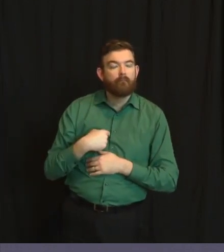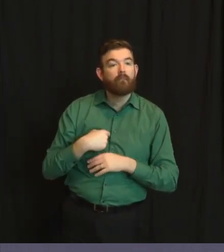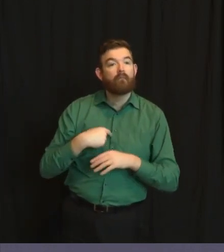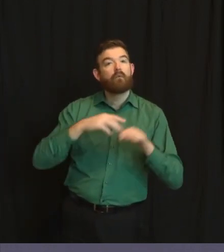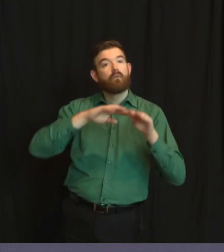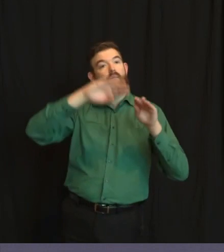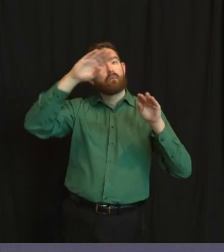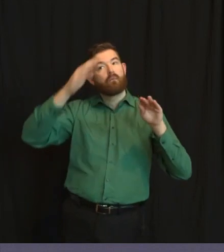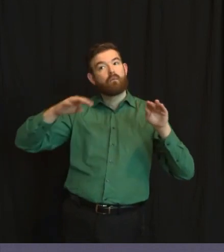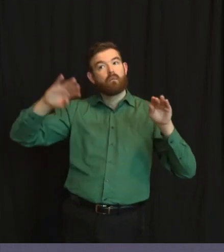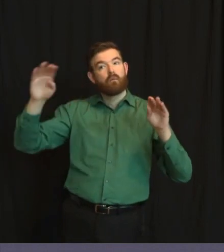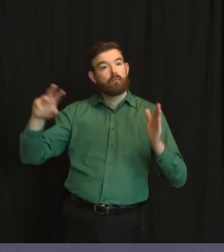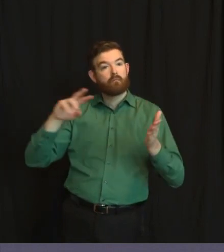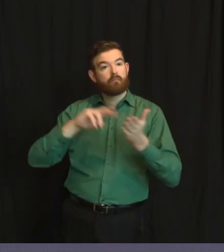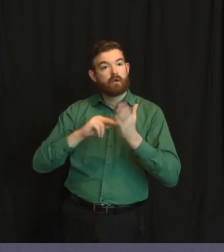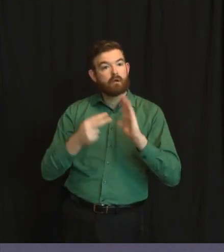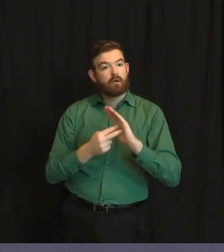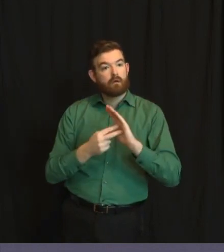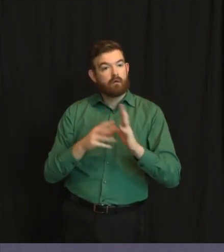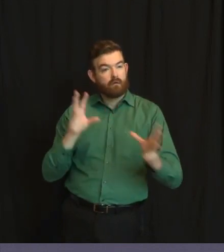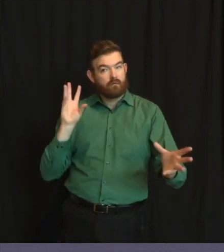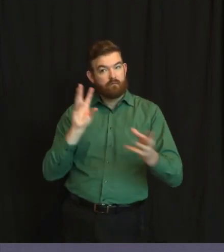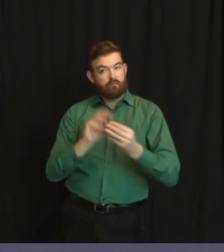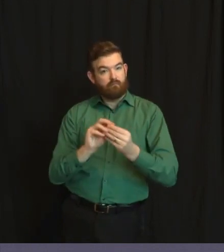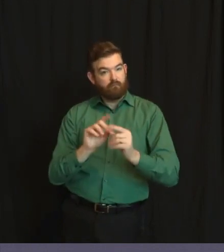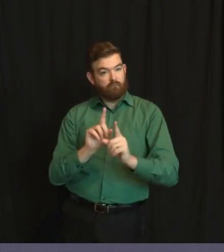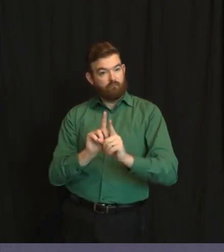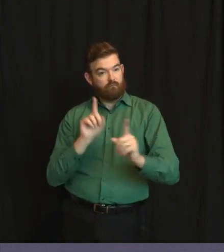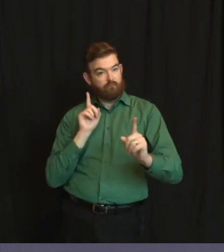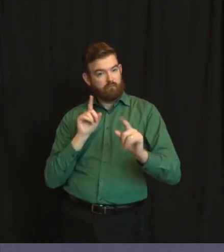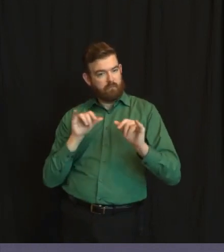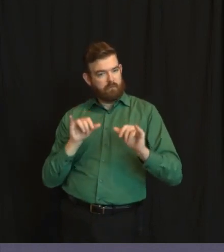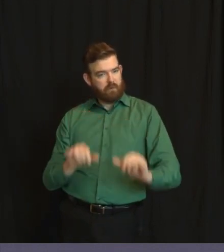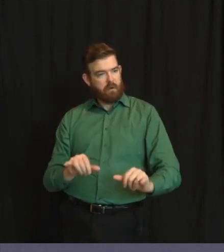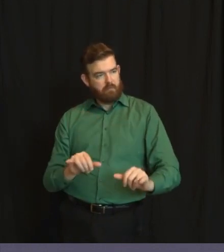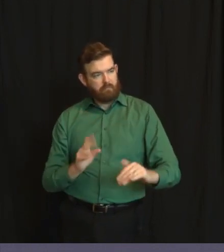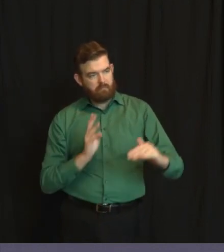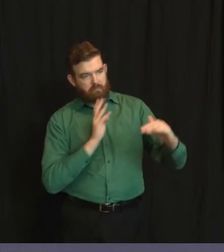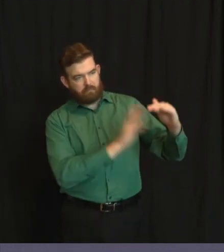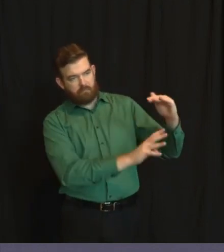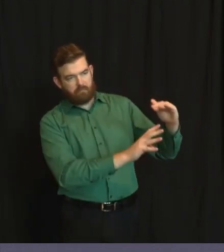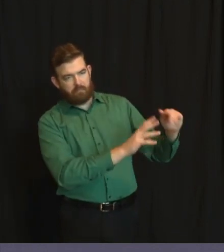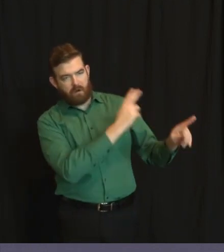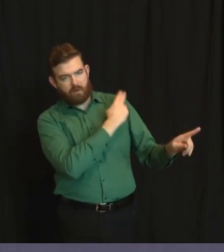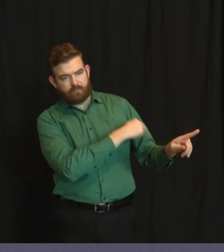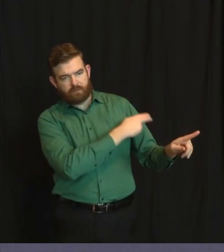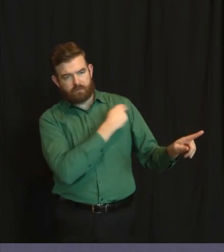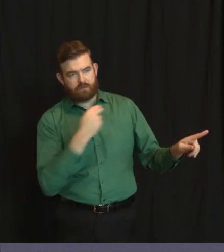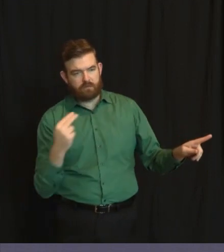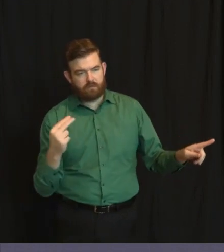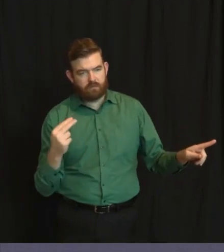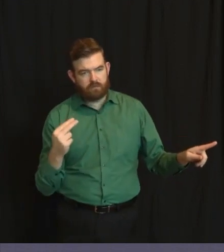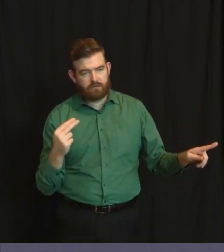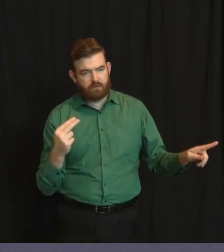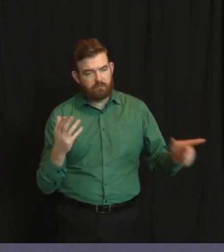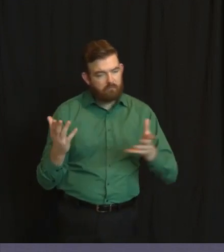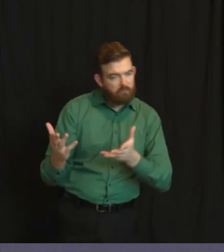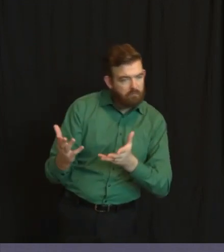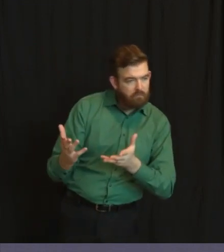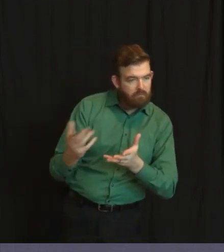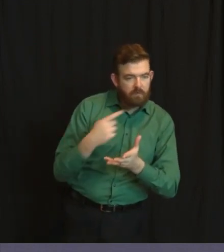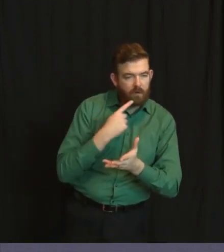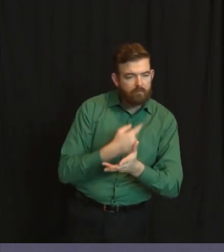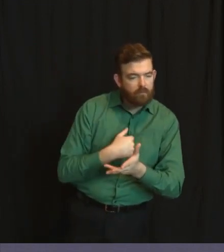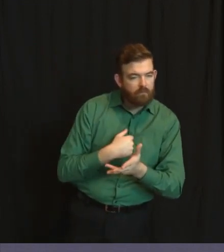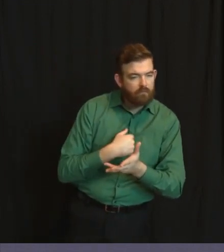hospitalizations, the same number of cases with the social distancing measures. We're seeing this flattened peak now. Any idea what the models are showing about how long